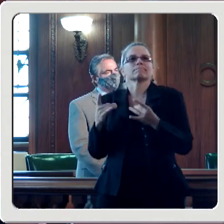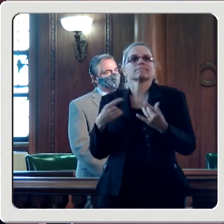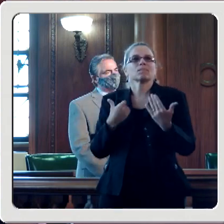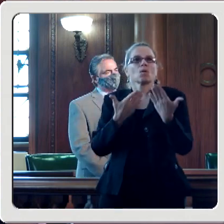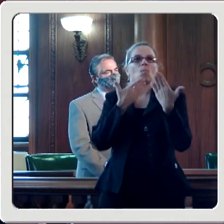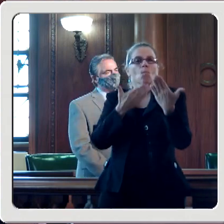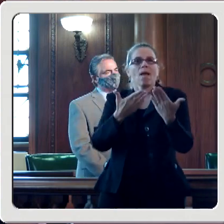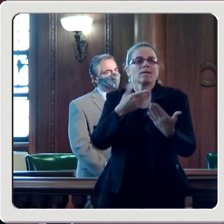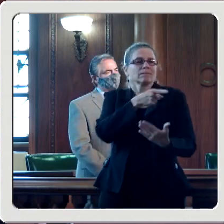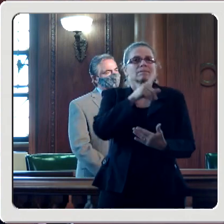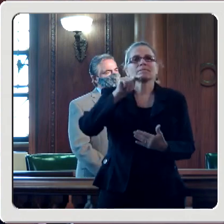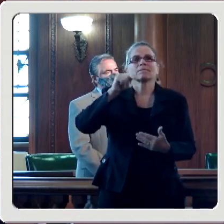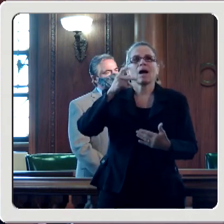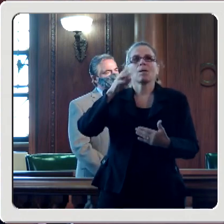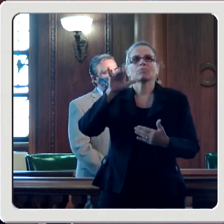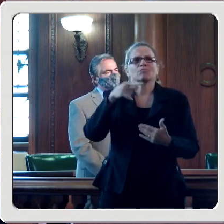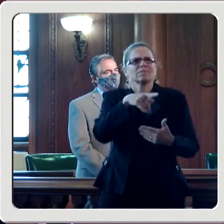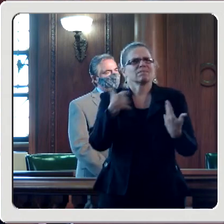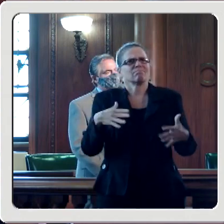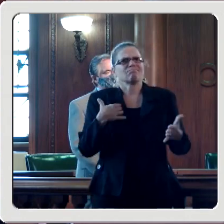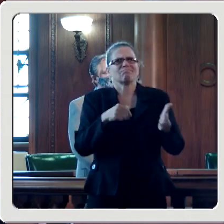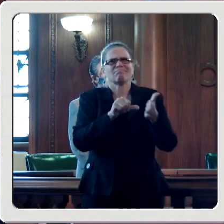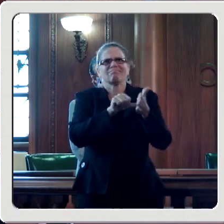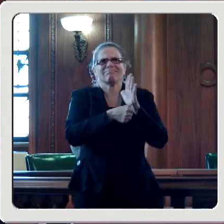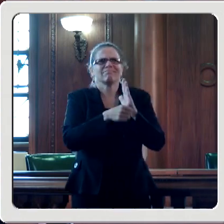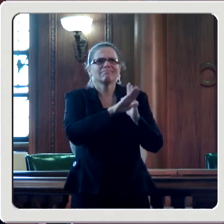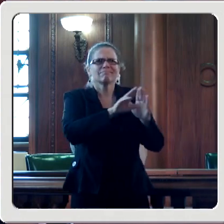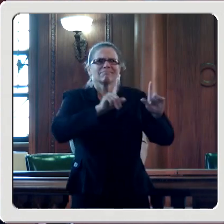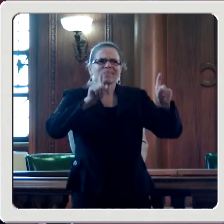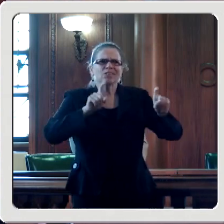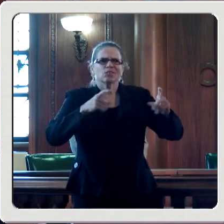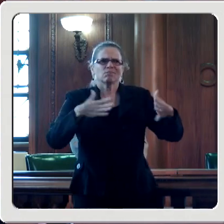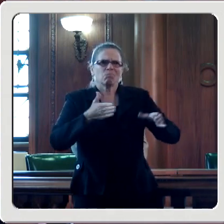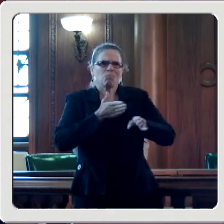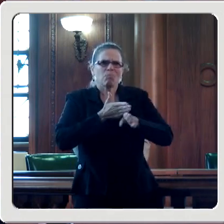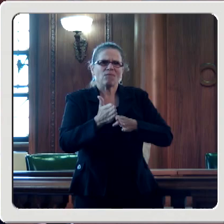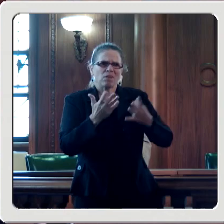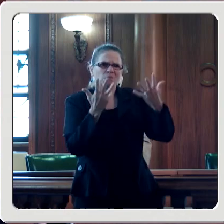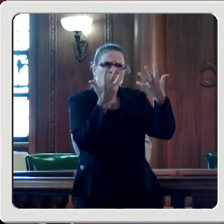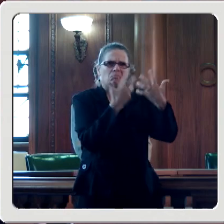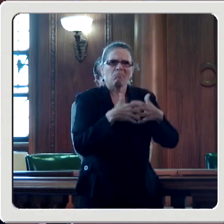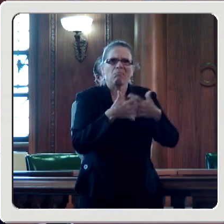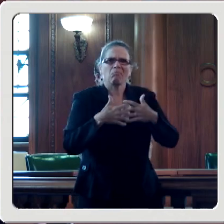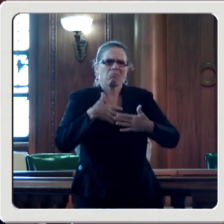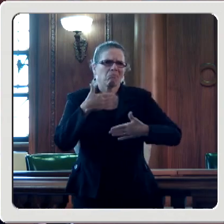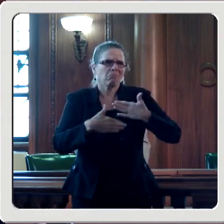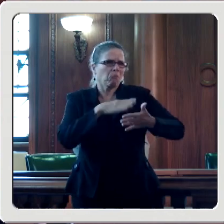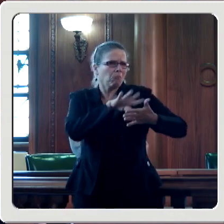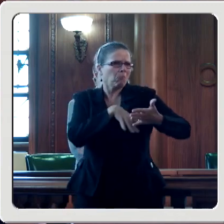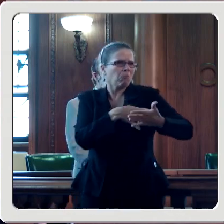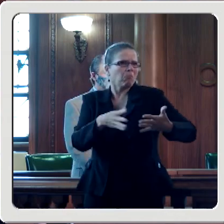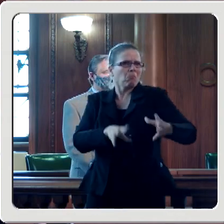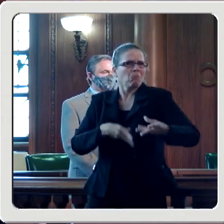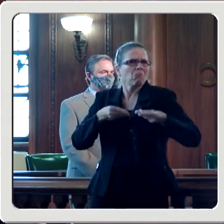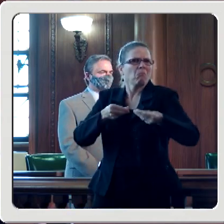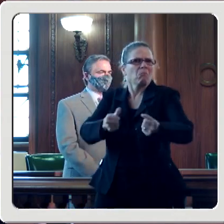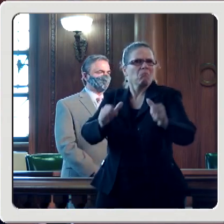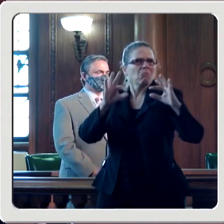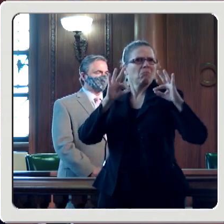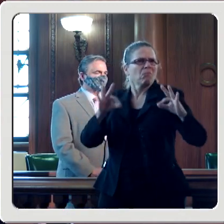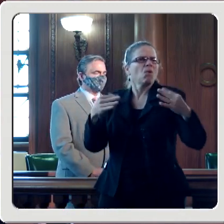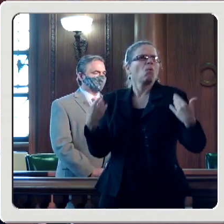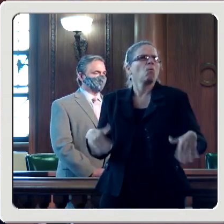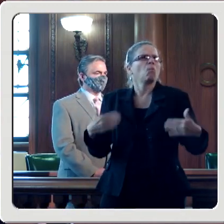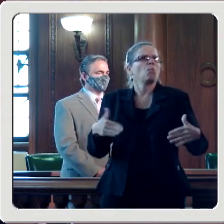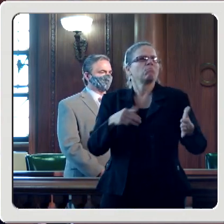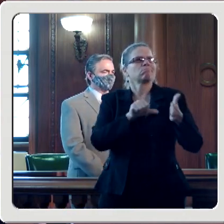so impressed with their professionalism as they have moved forward working with us. I want to